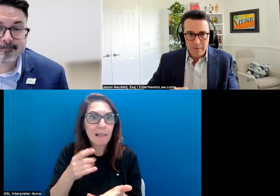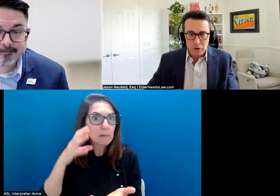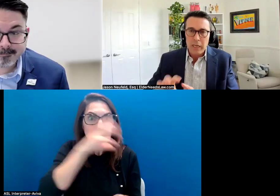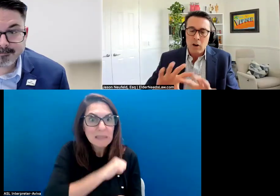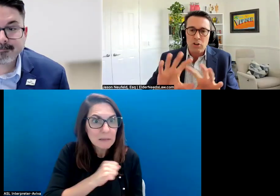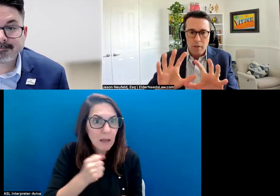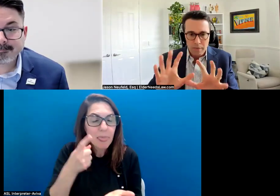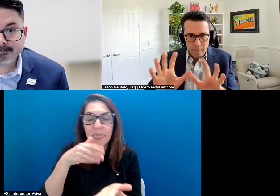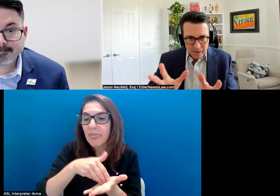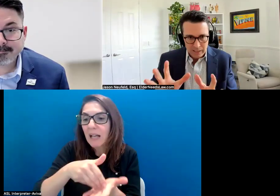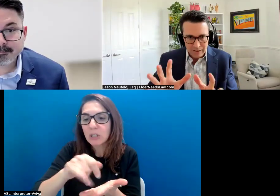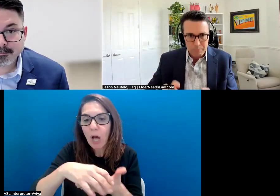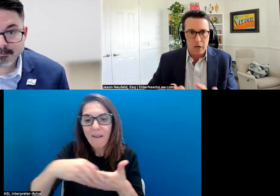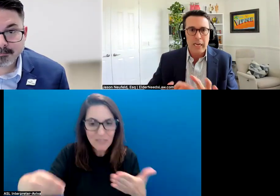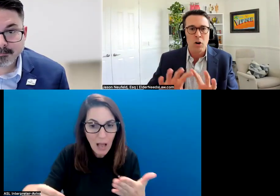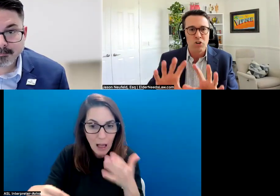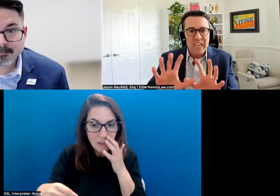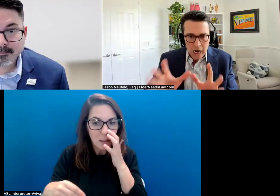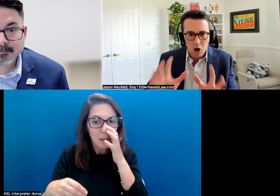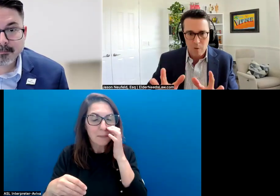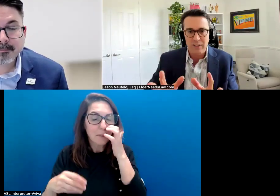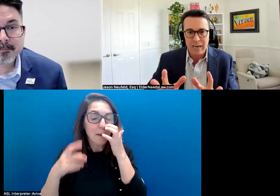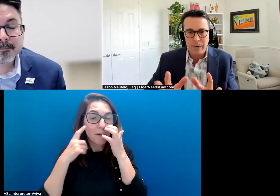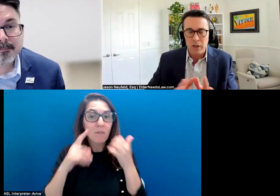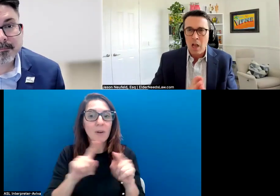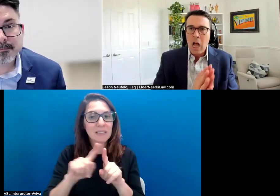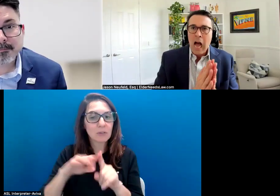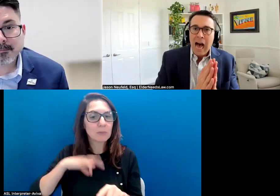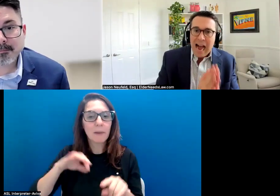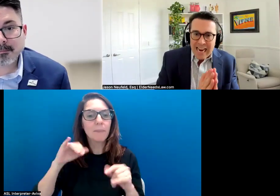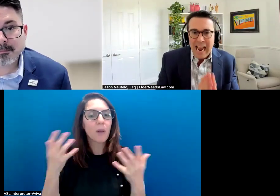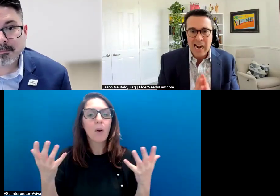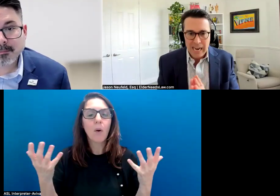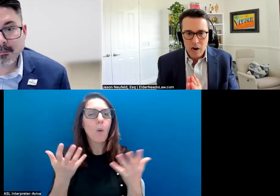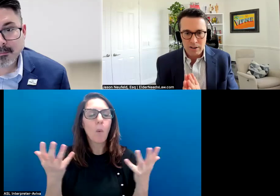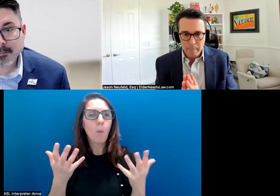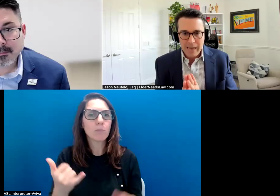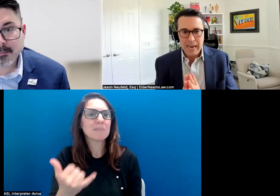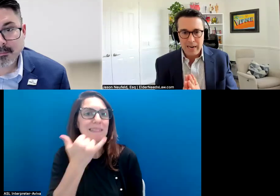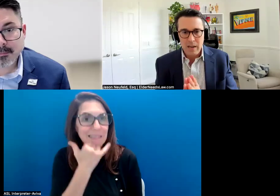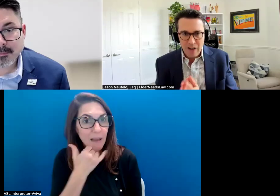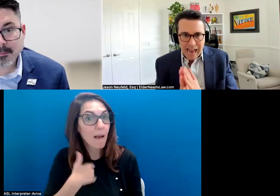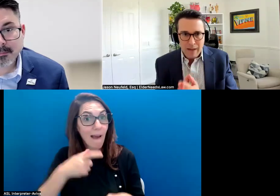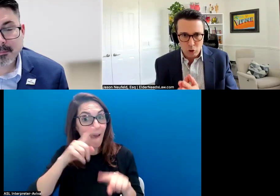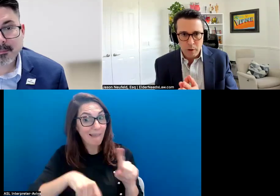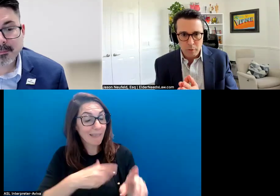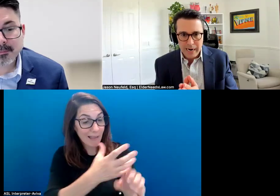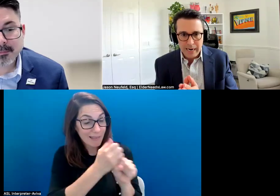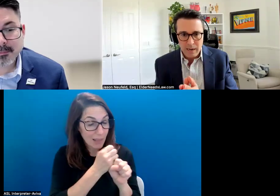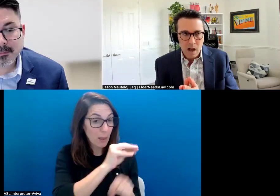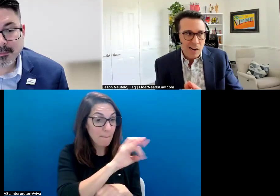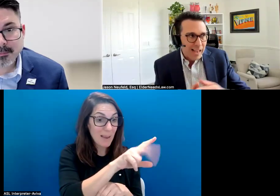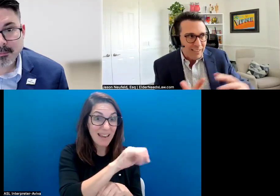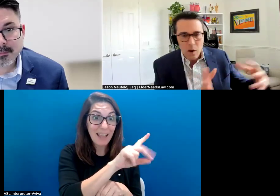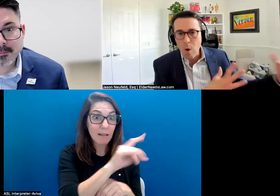potential benefits. So here's the misconception. Here's the incorrect statement. I cannot get onto Medicaid if I have too much